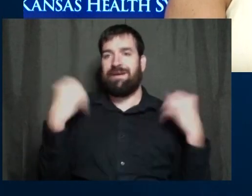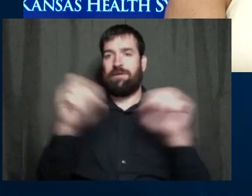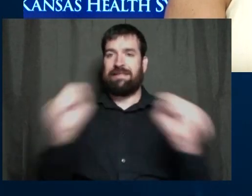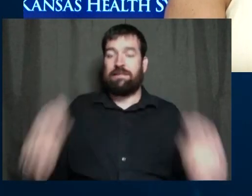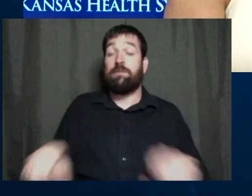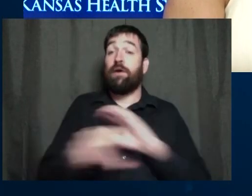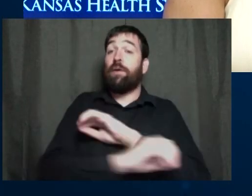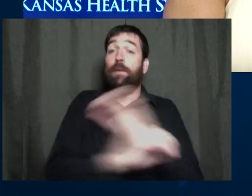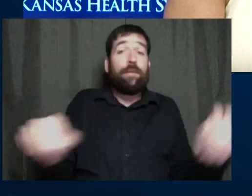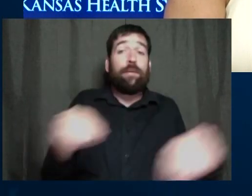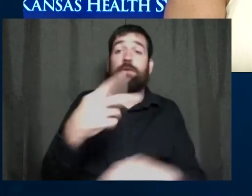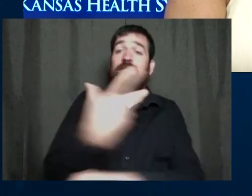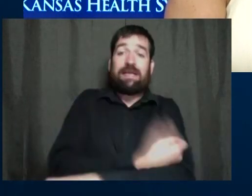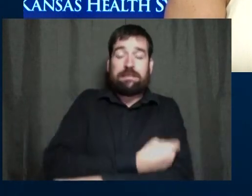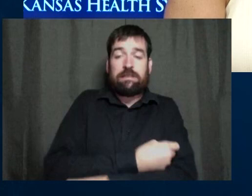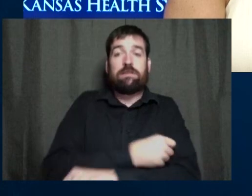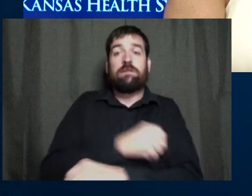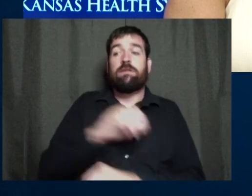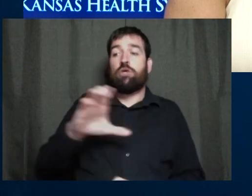transplant patients,